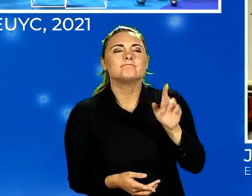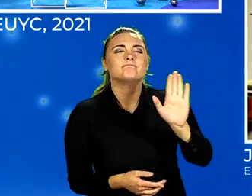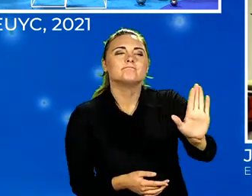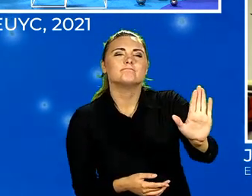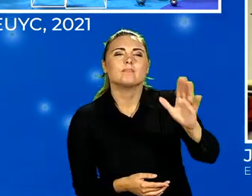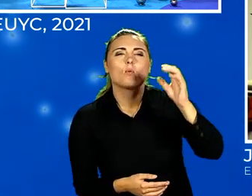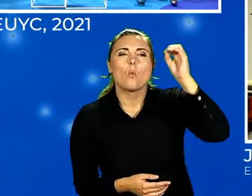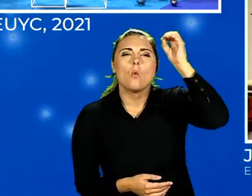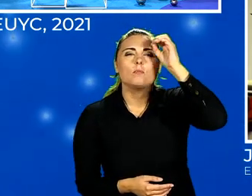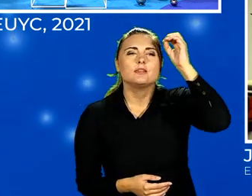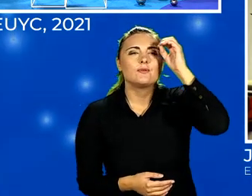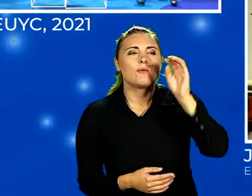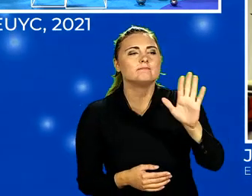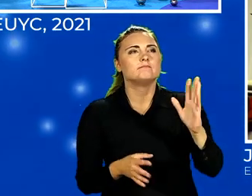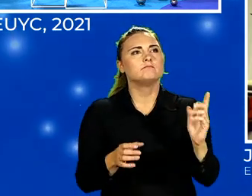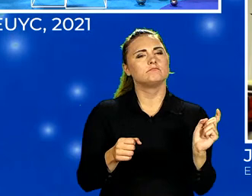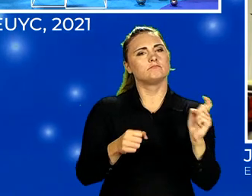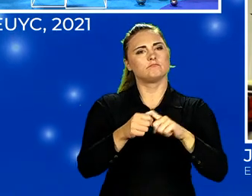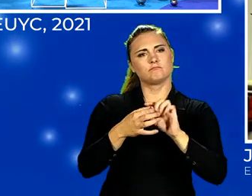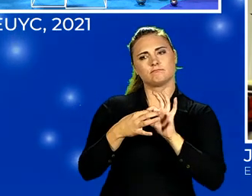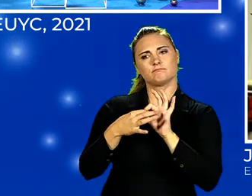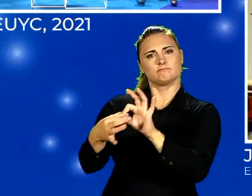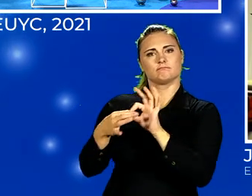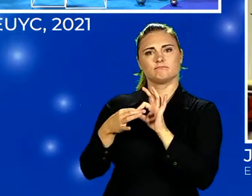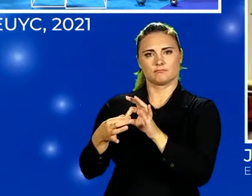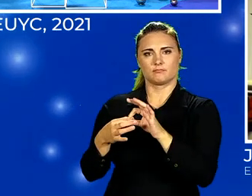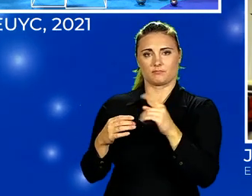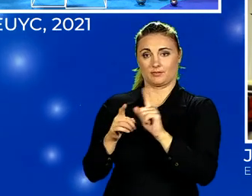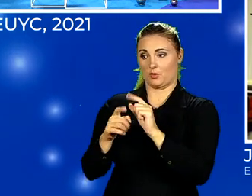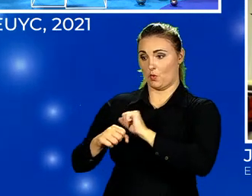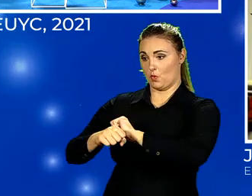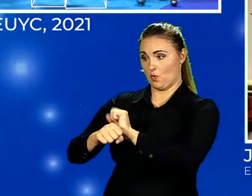the participation look like post-pandemics?